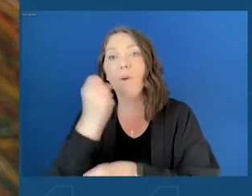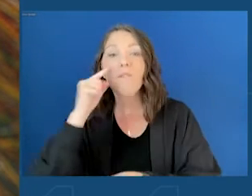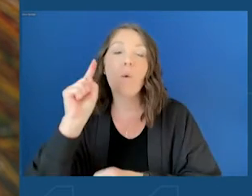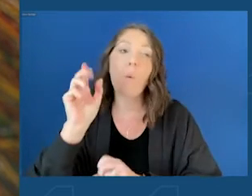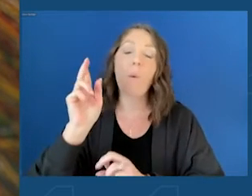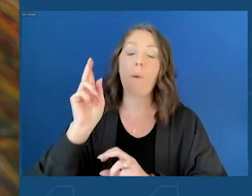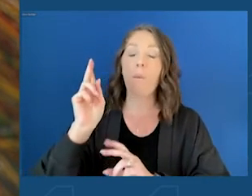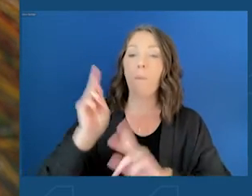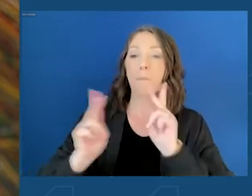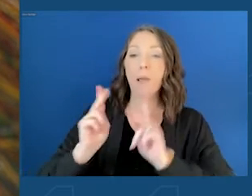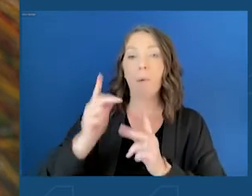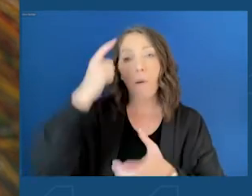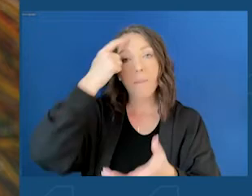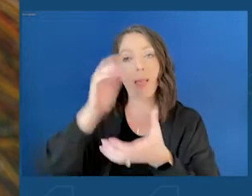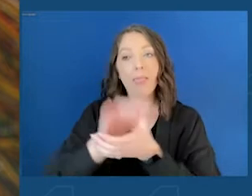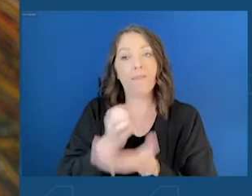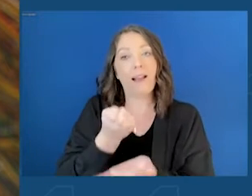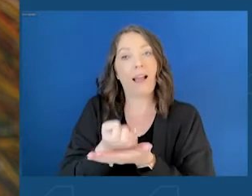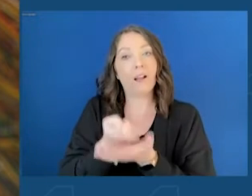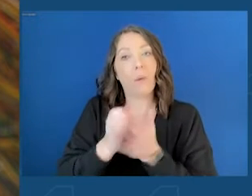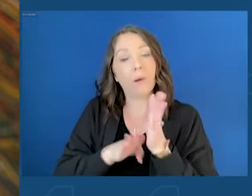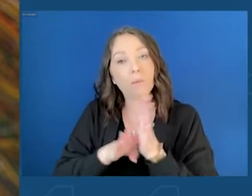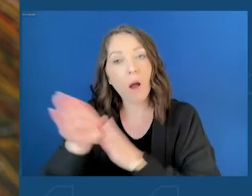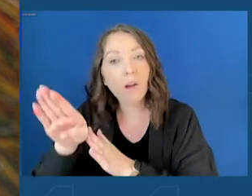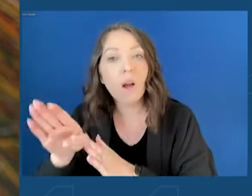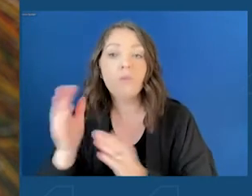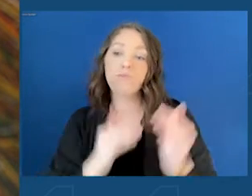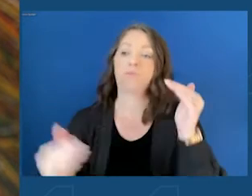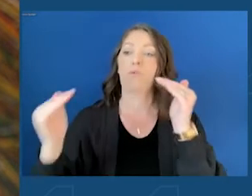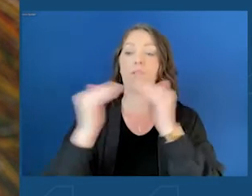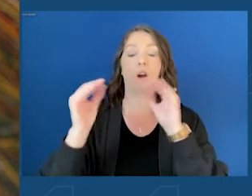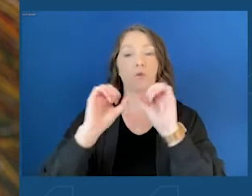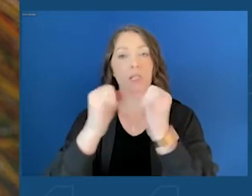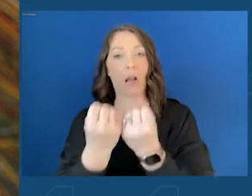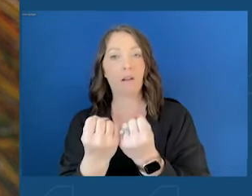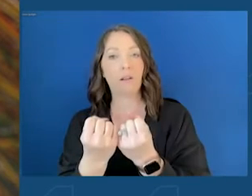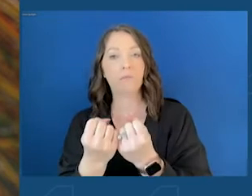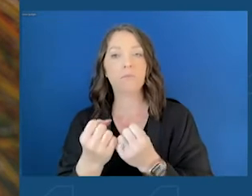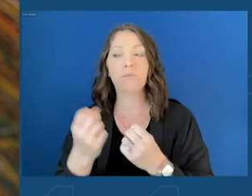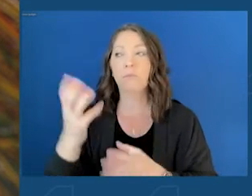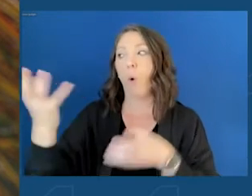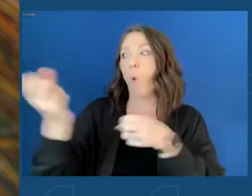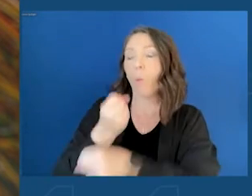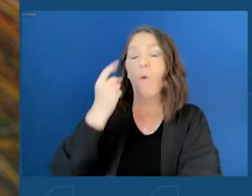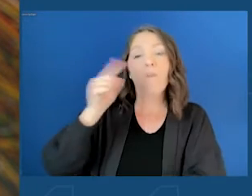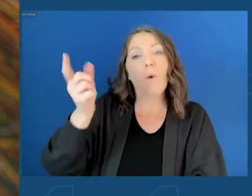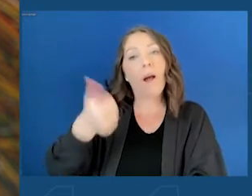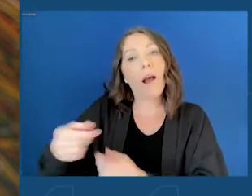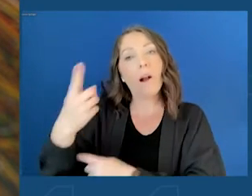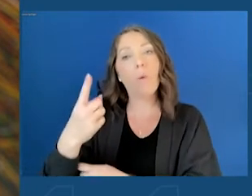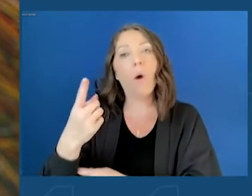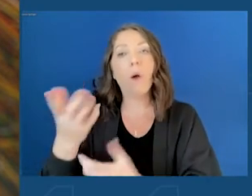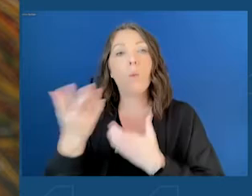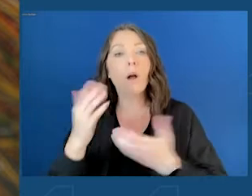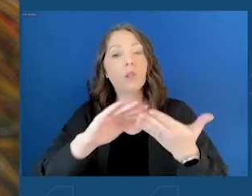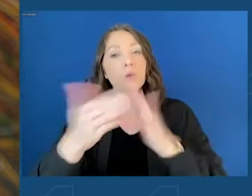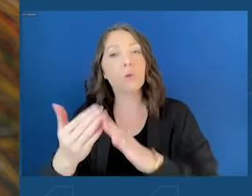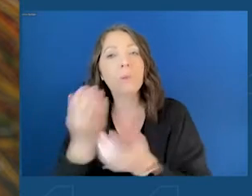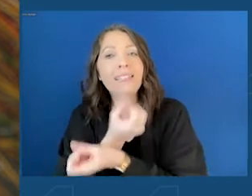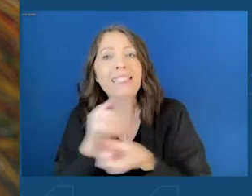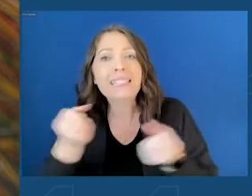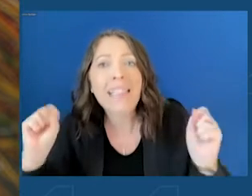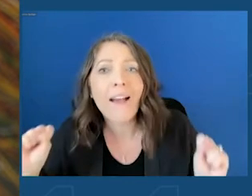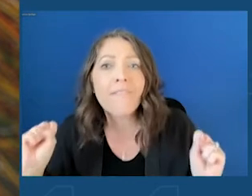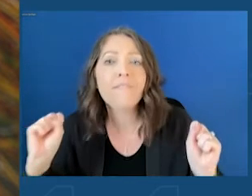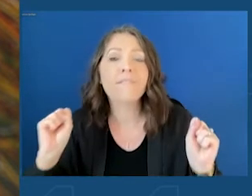in economic progress and a just society. It's a victory for anyone who wants to make sure that our communities are safe and vibrant.